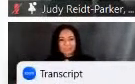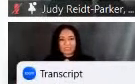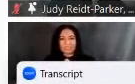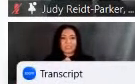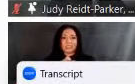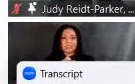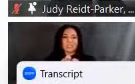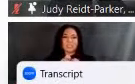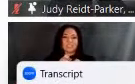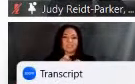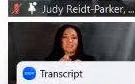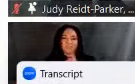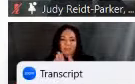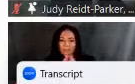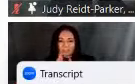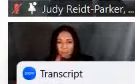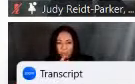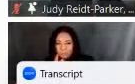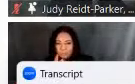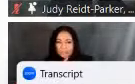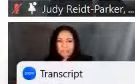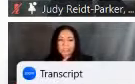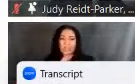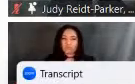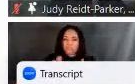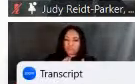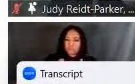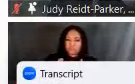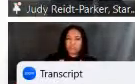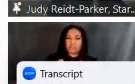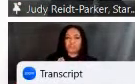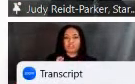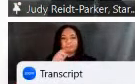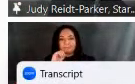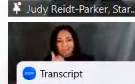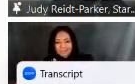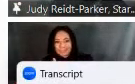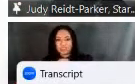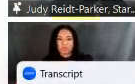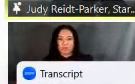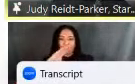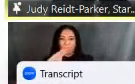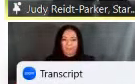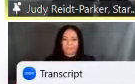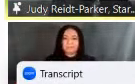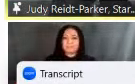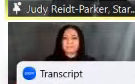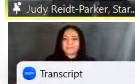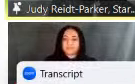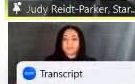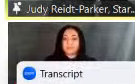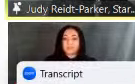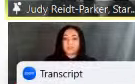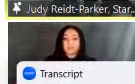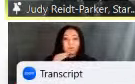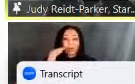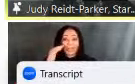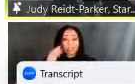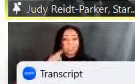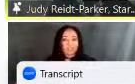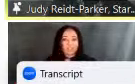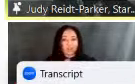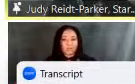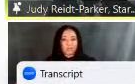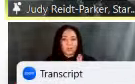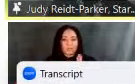Head Start is a little bit more prescriptive again, so pass it to Judy. So Head Start requires a developmentally